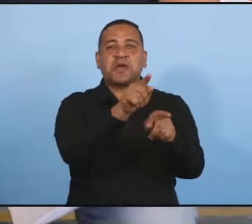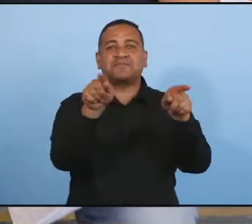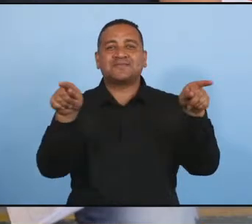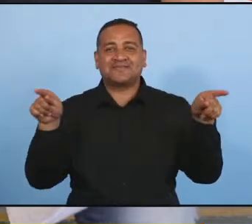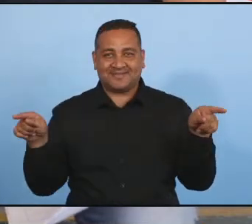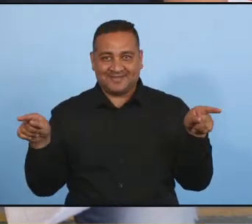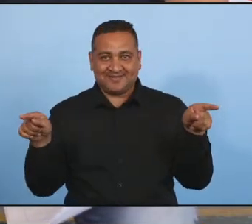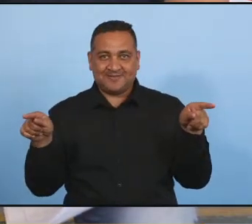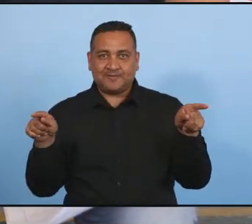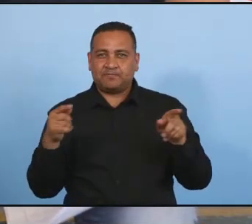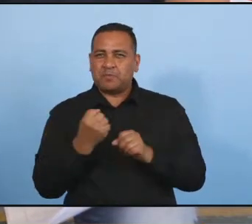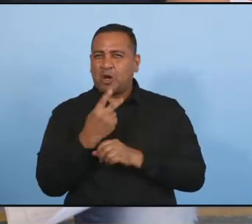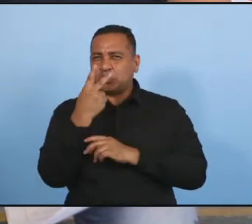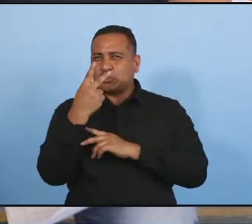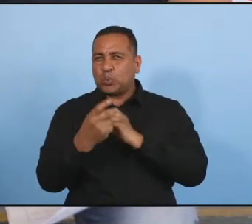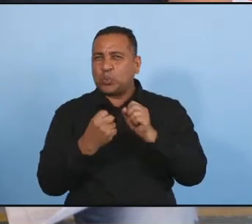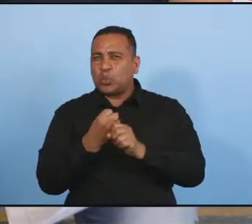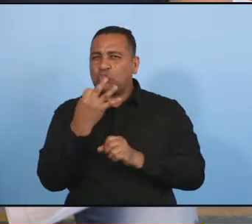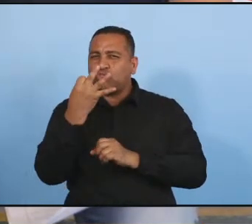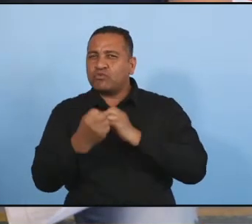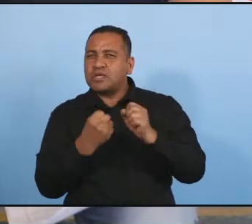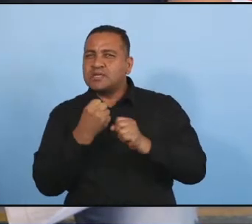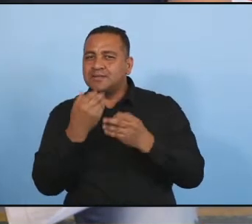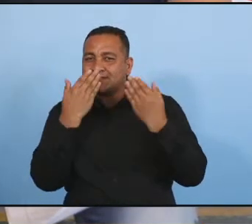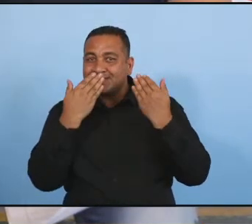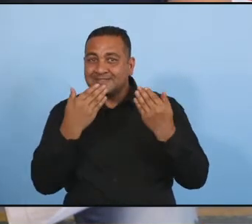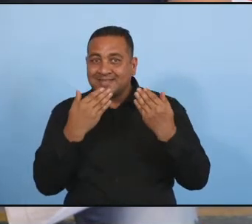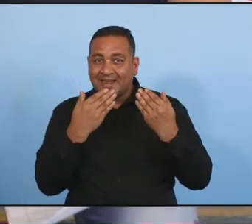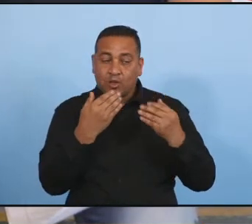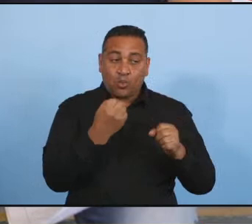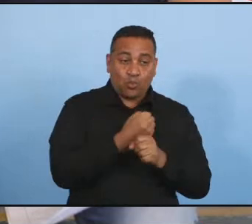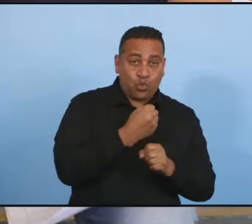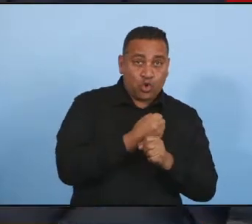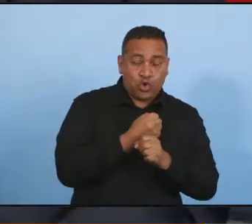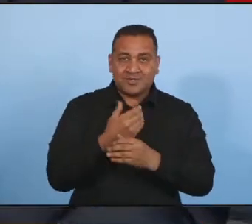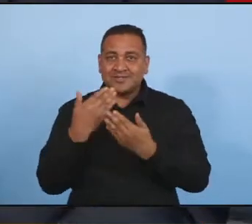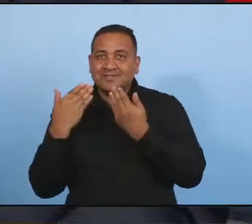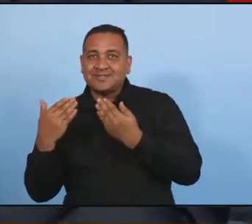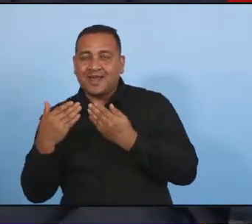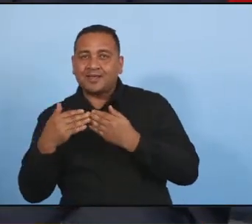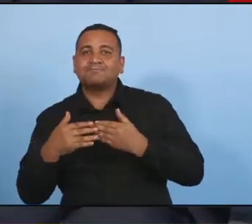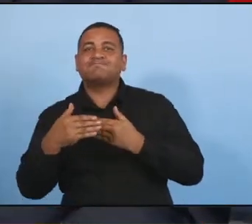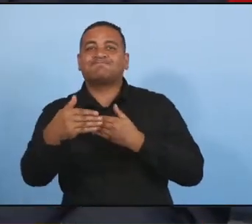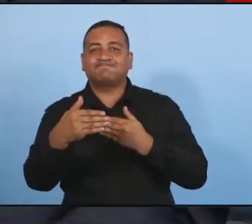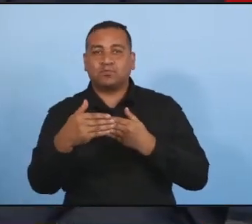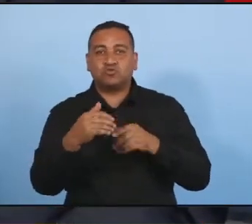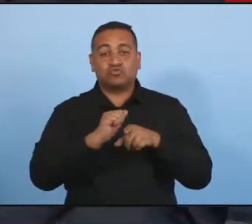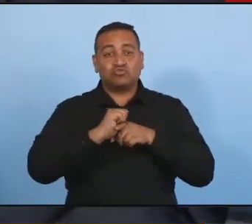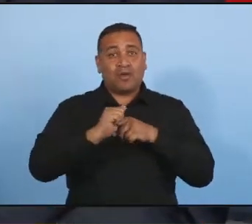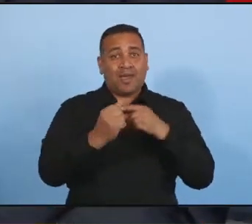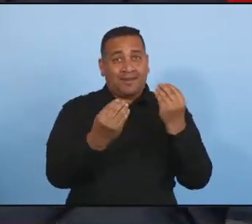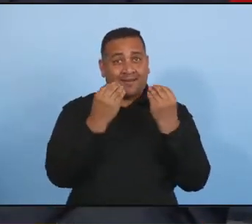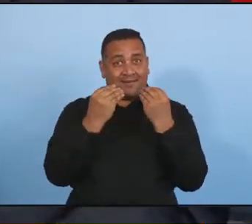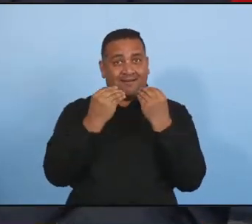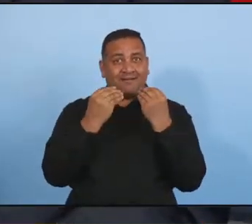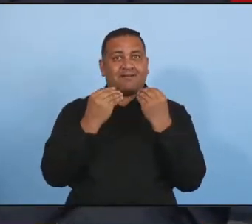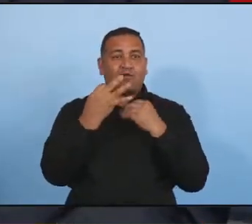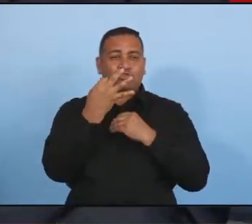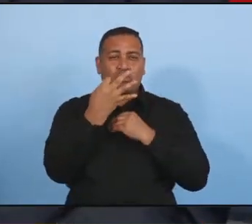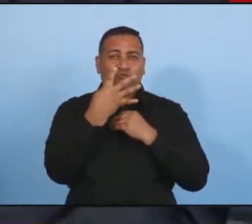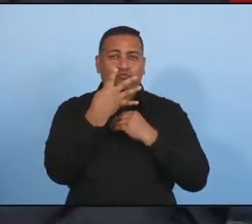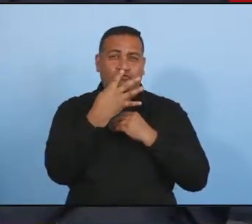2.5 year, 3-year apprenticeship. Somebody undergoes this training for 2.5 to 3 years and